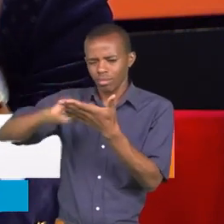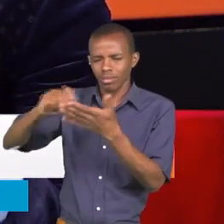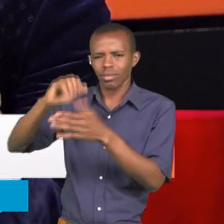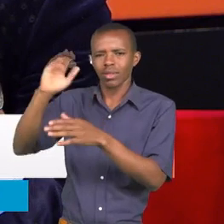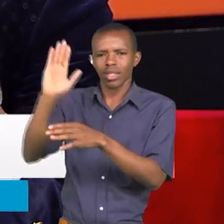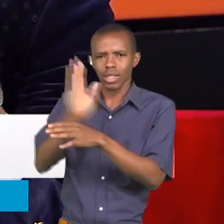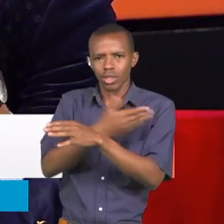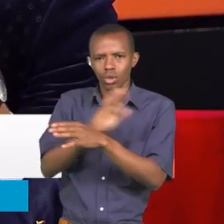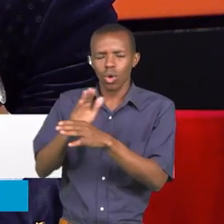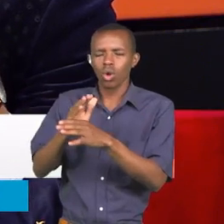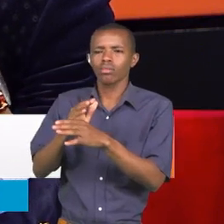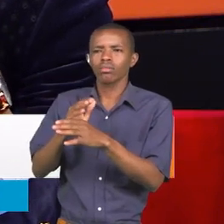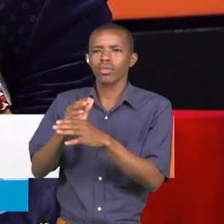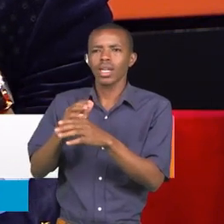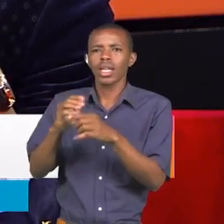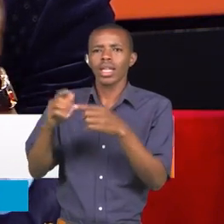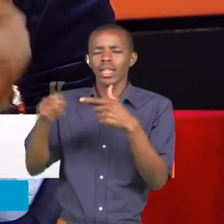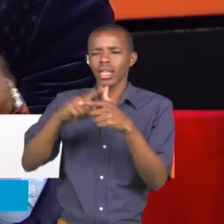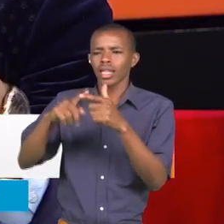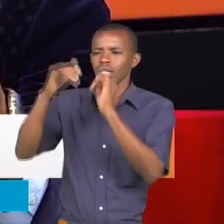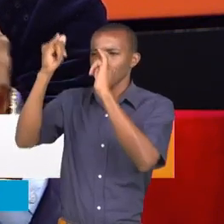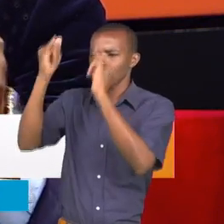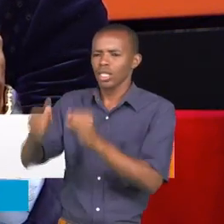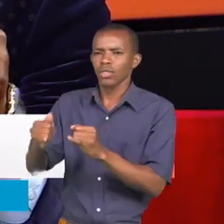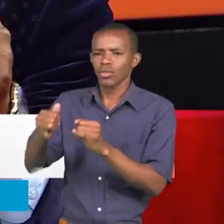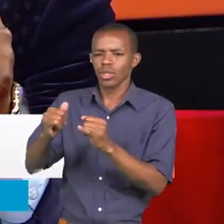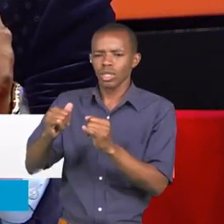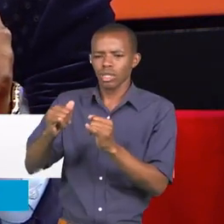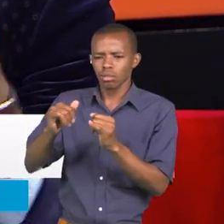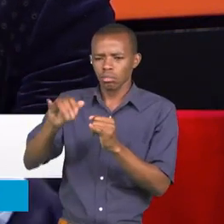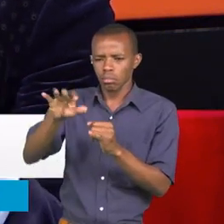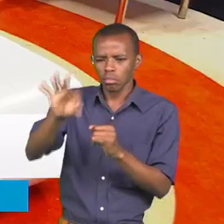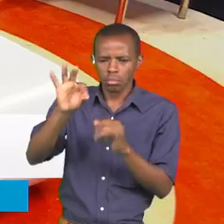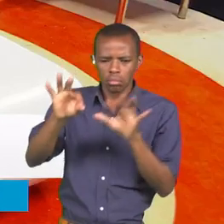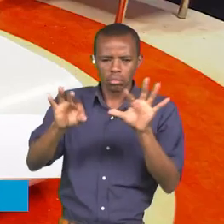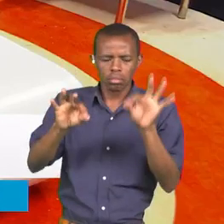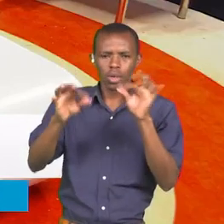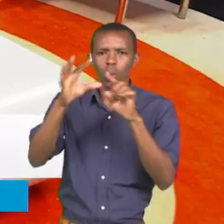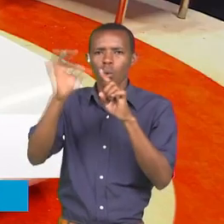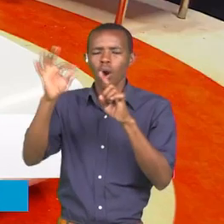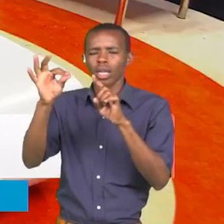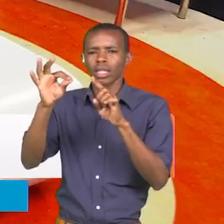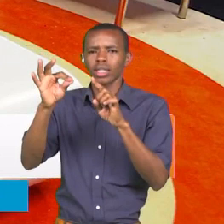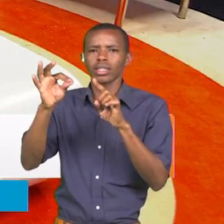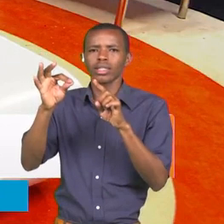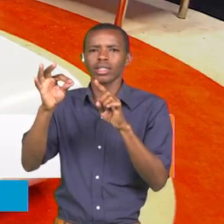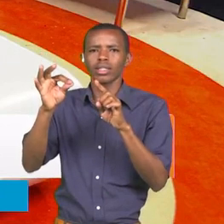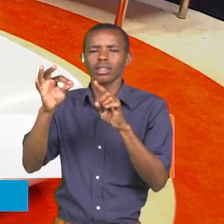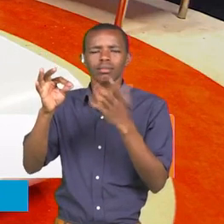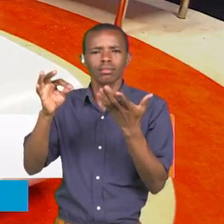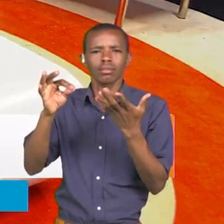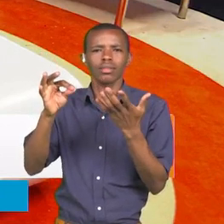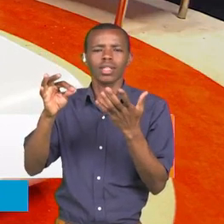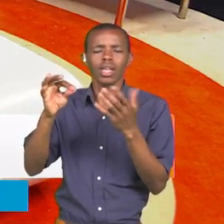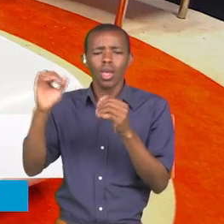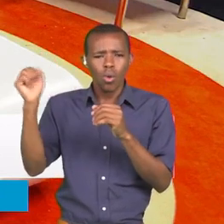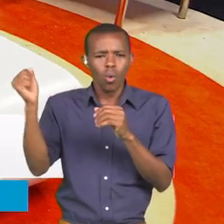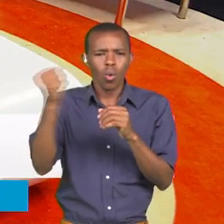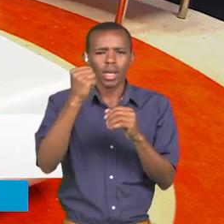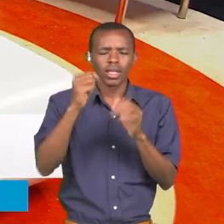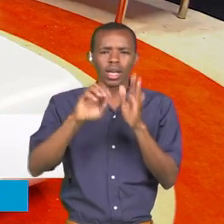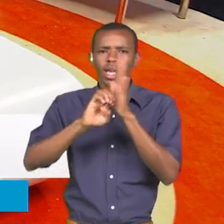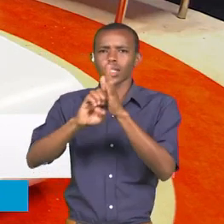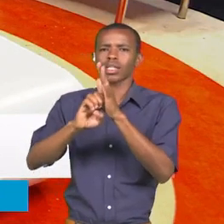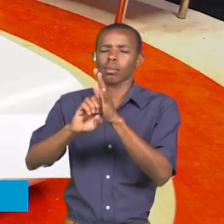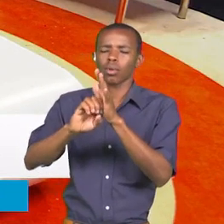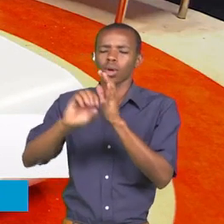write this article, and then someone has just remixed it. Is it fair? For God's sake, like, you wake up and then, like, for example,